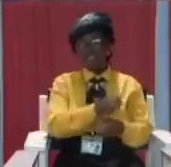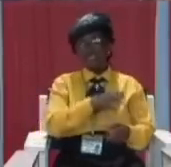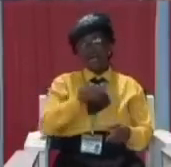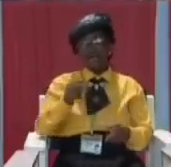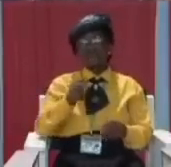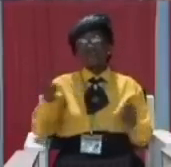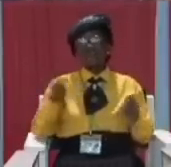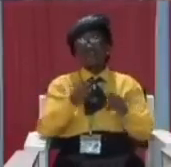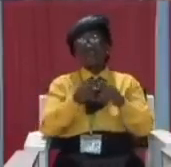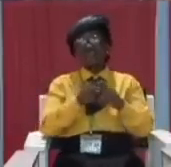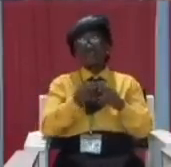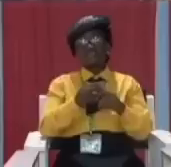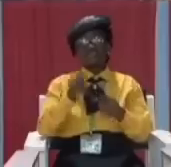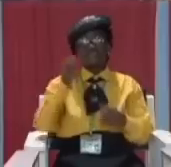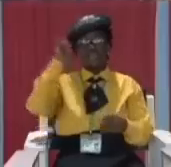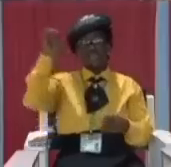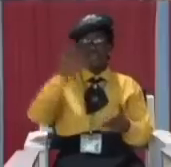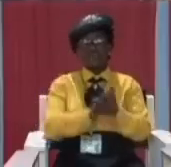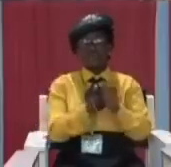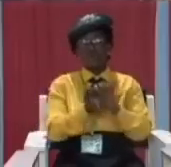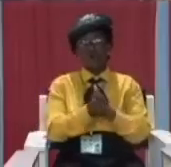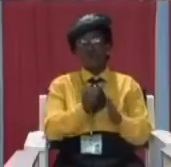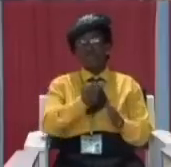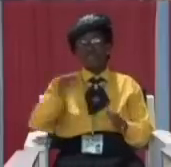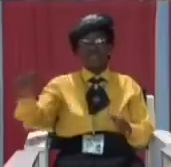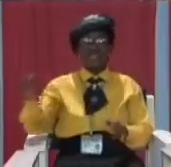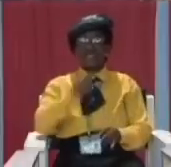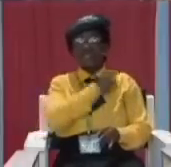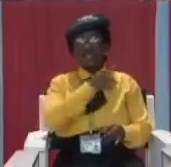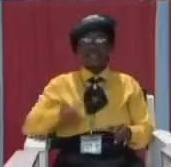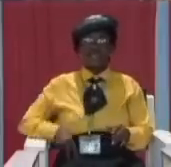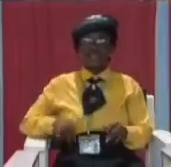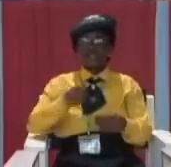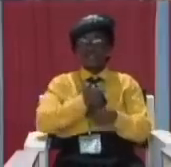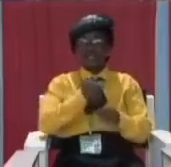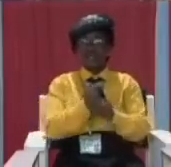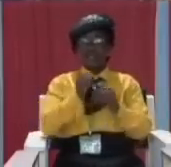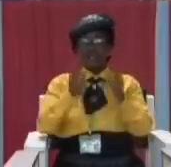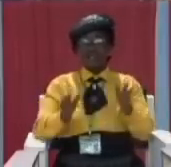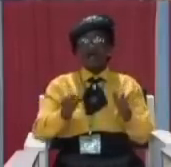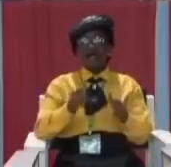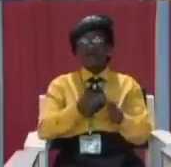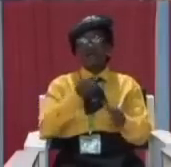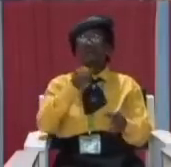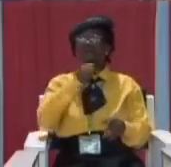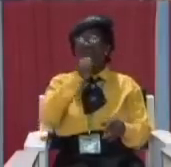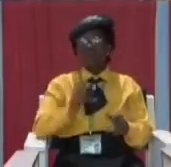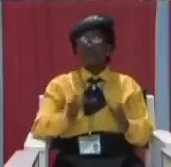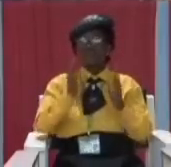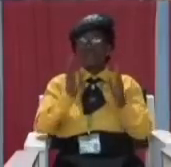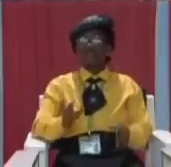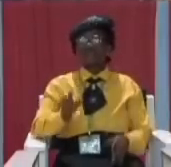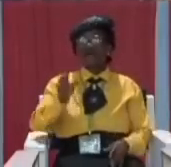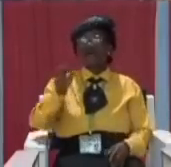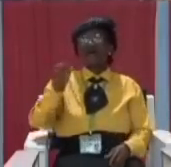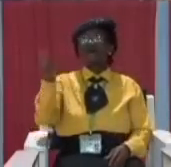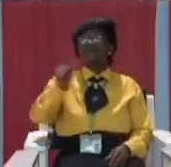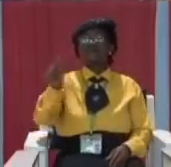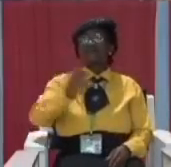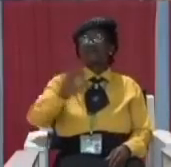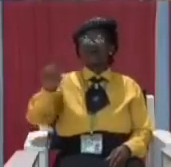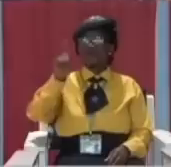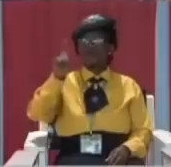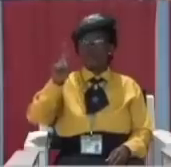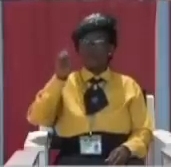a kingmaker. In 1 Samuel chapter 10, verse 1, 1 Samuel chapter 10, verse 1,